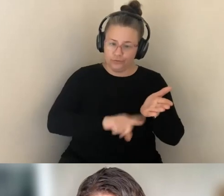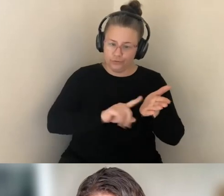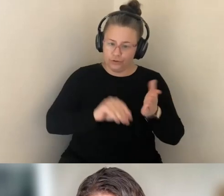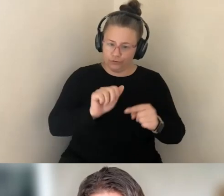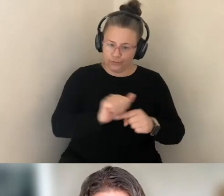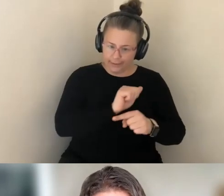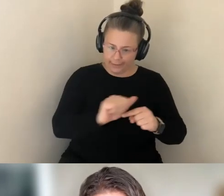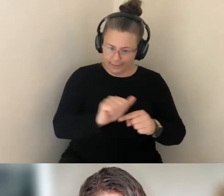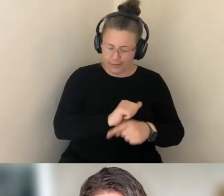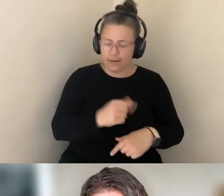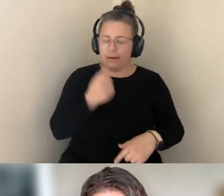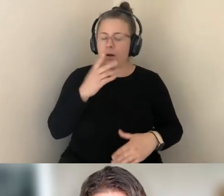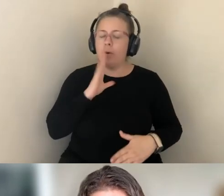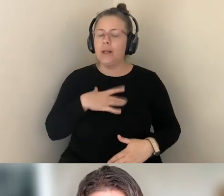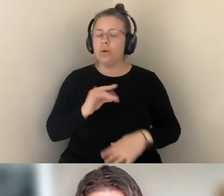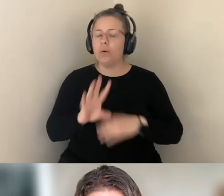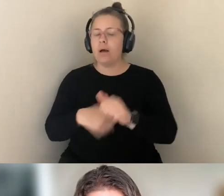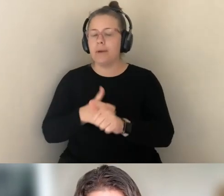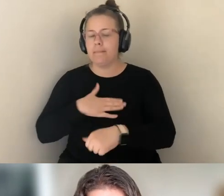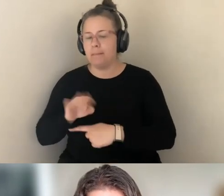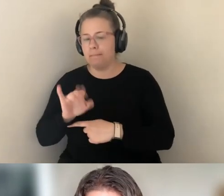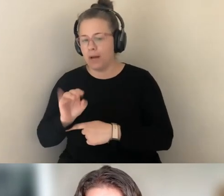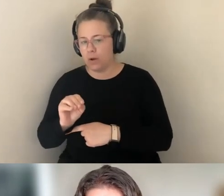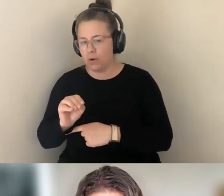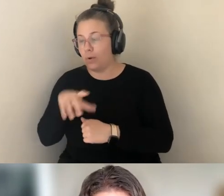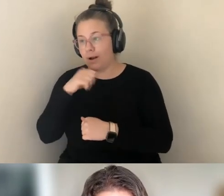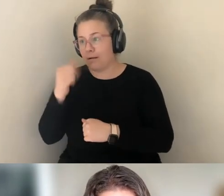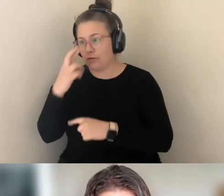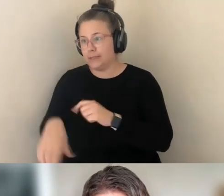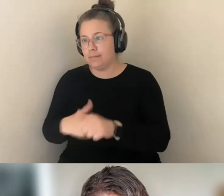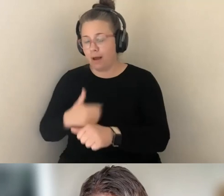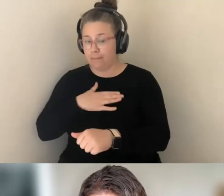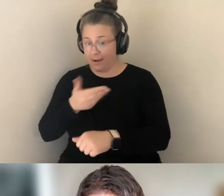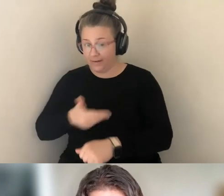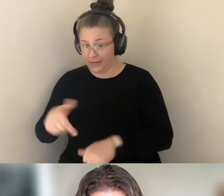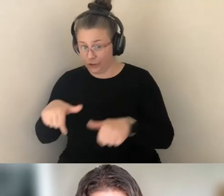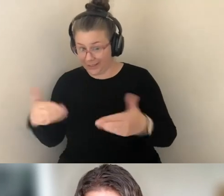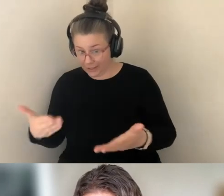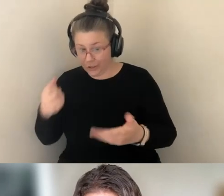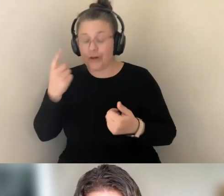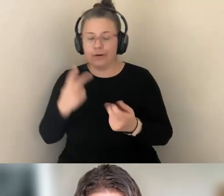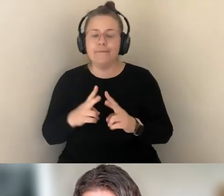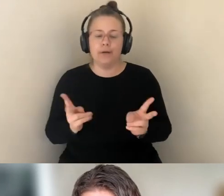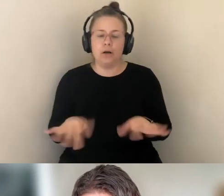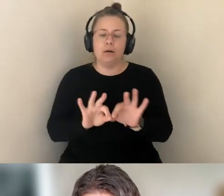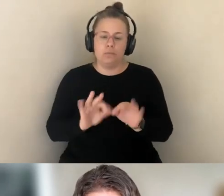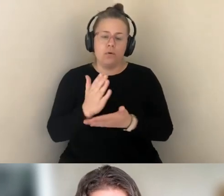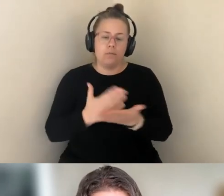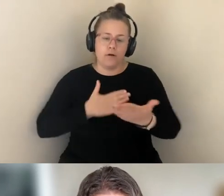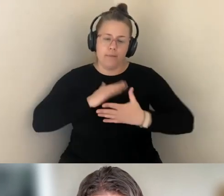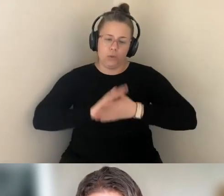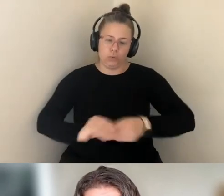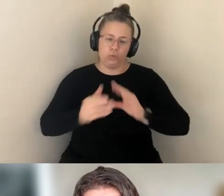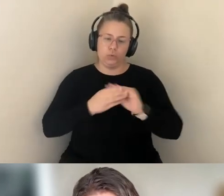brief update to my bio, because although it's not why I was invited, it's an important part of my story that influences my own thinking as related to these topics that we've been